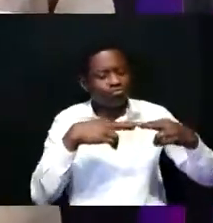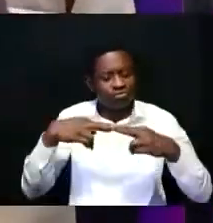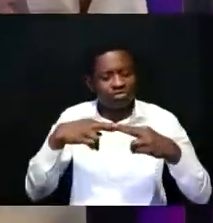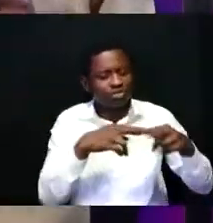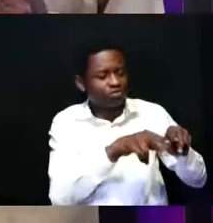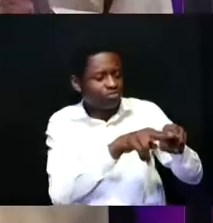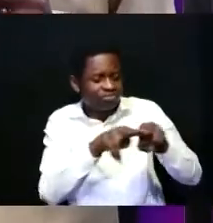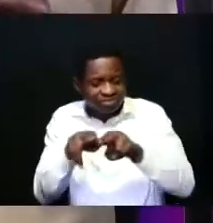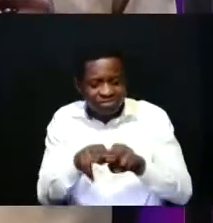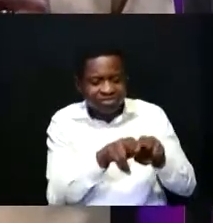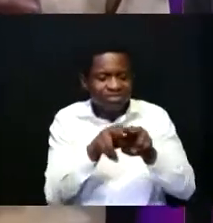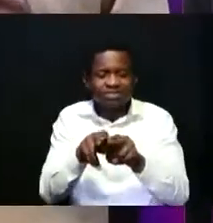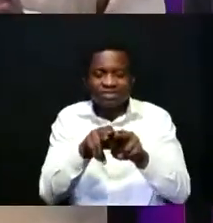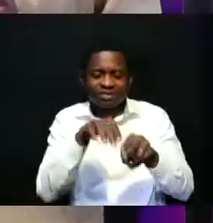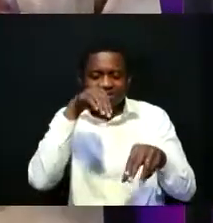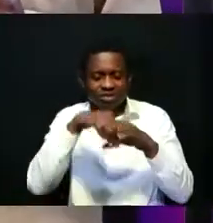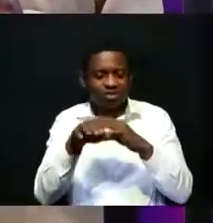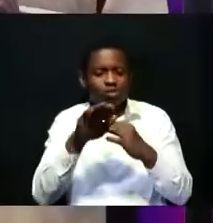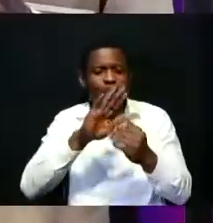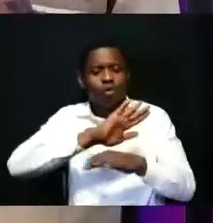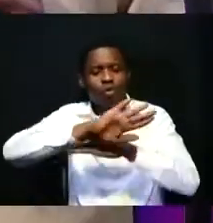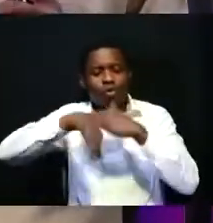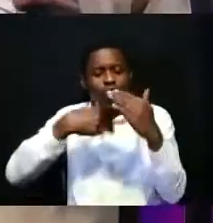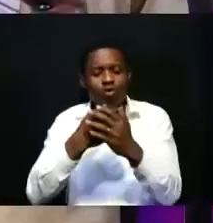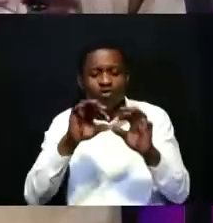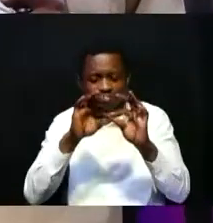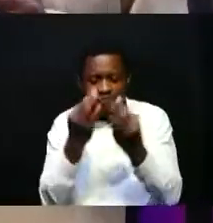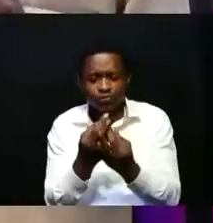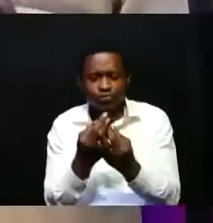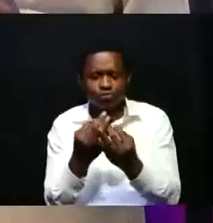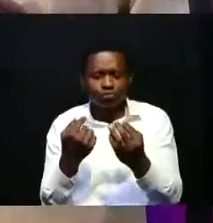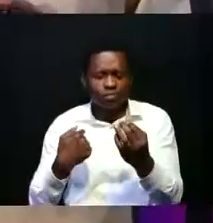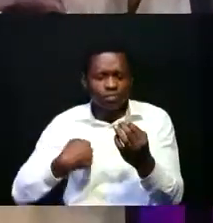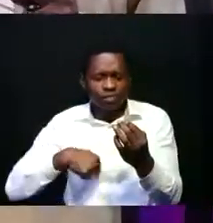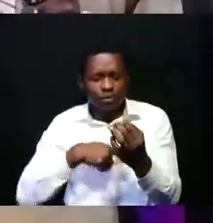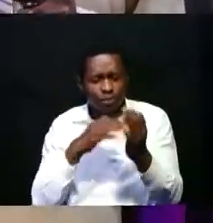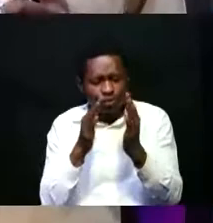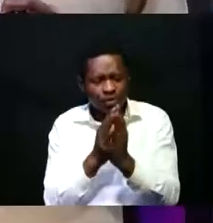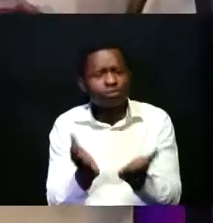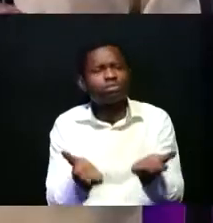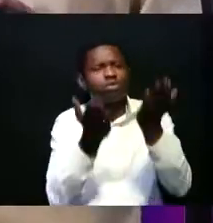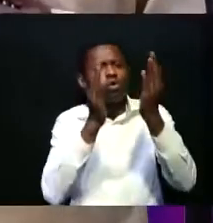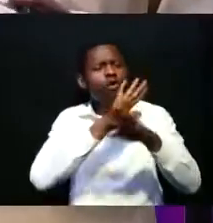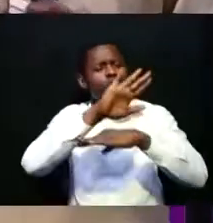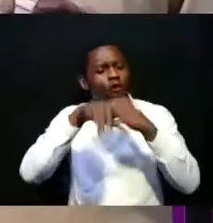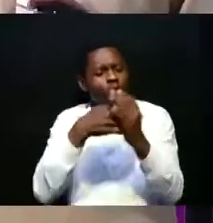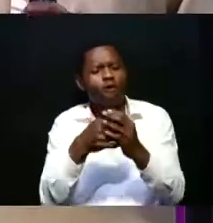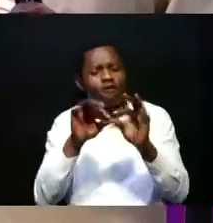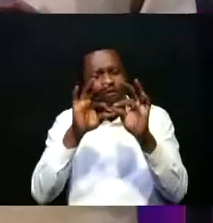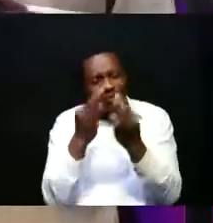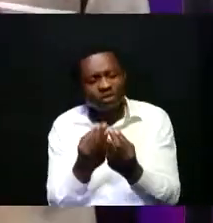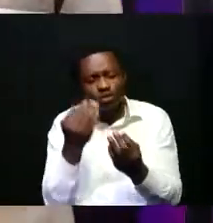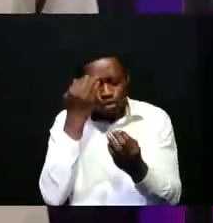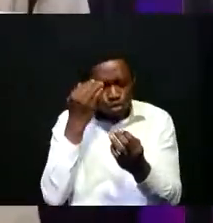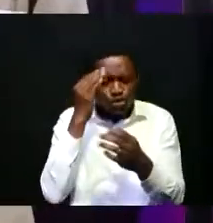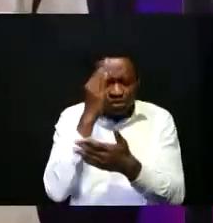harmony unto Christian families. Shall we lift up our voices and begin to pray? Bring before